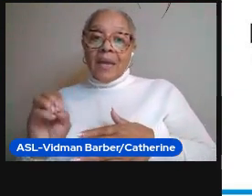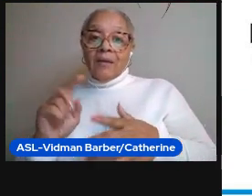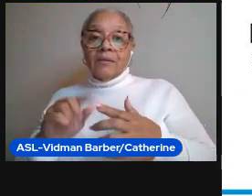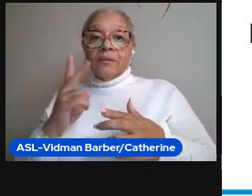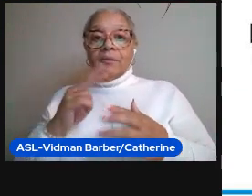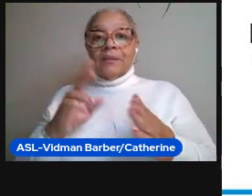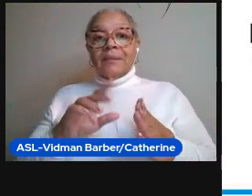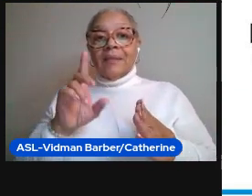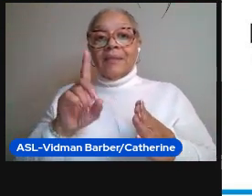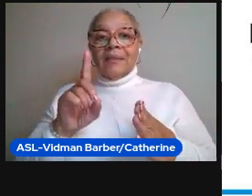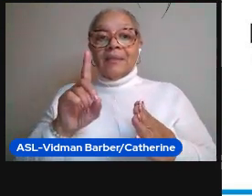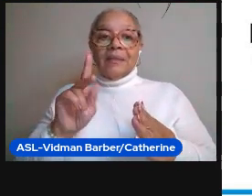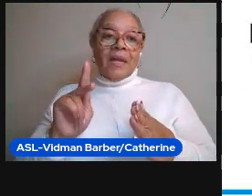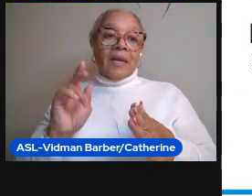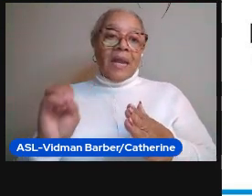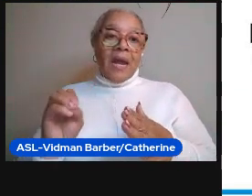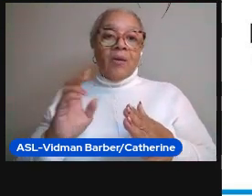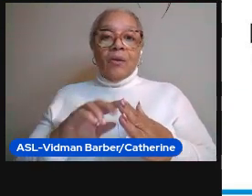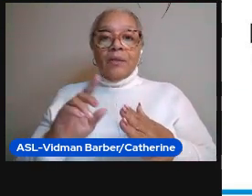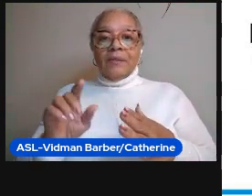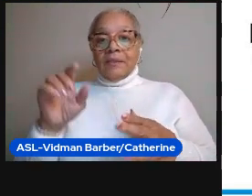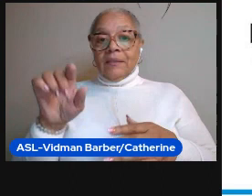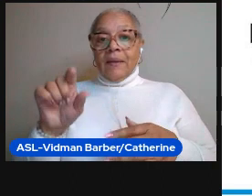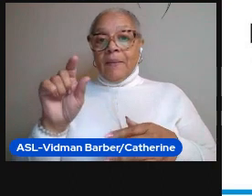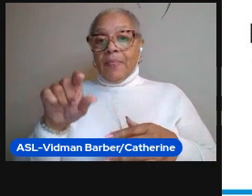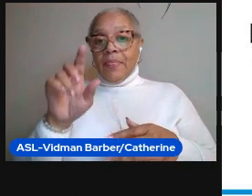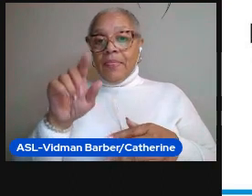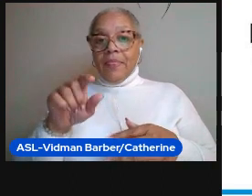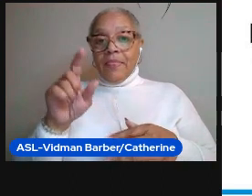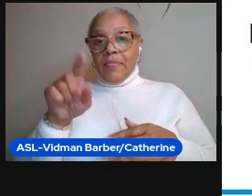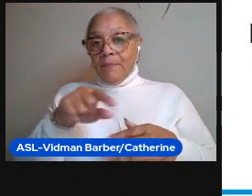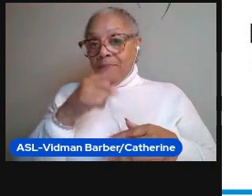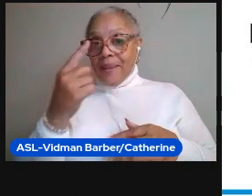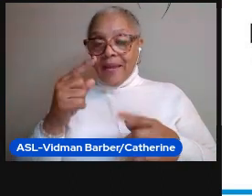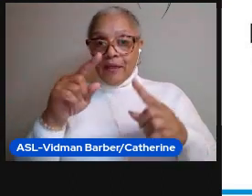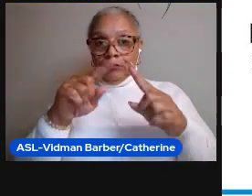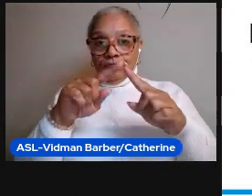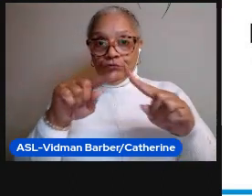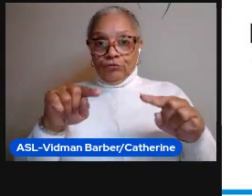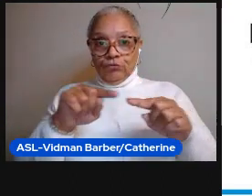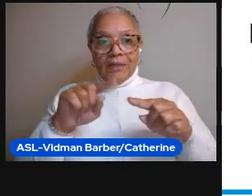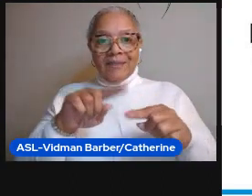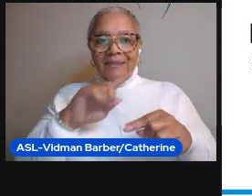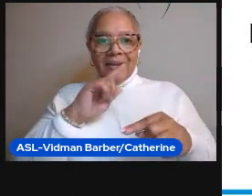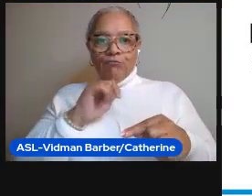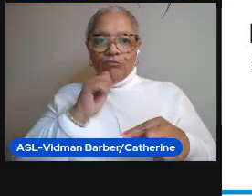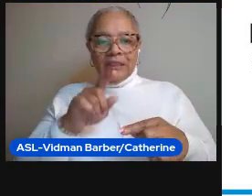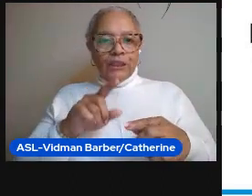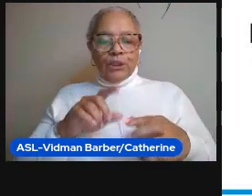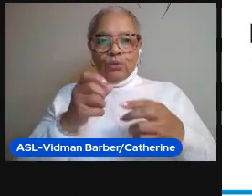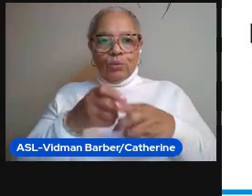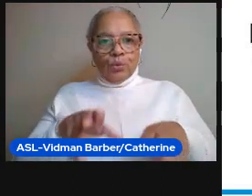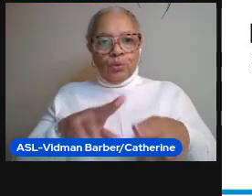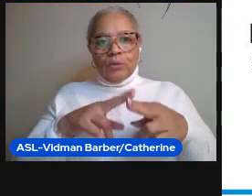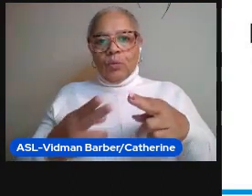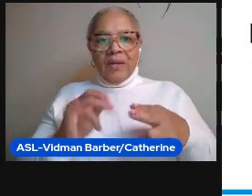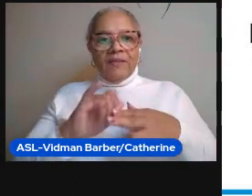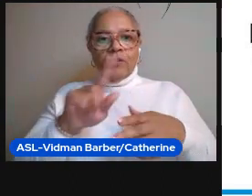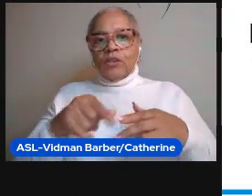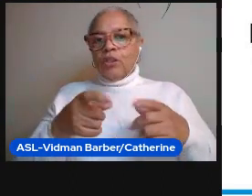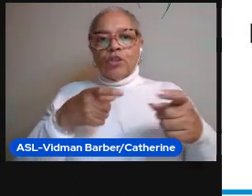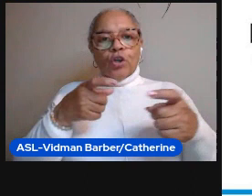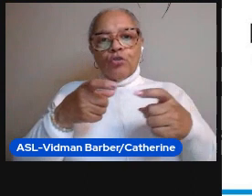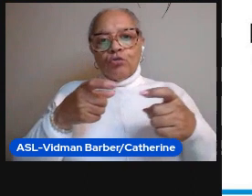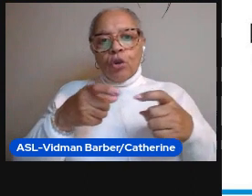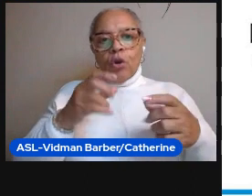which is the black triangle. It's not really losing any weight. This is just our controls of